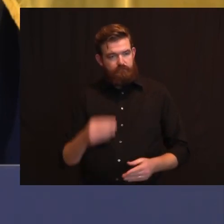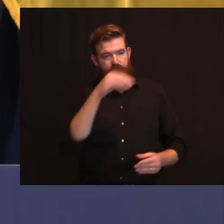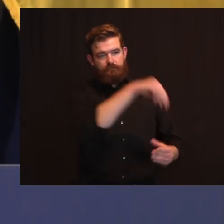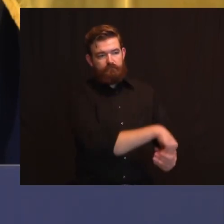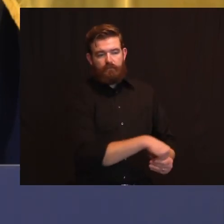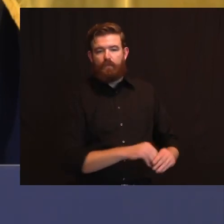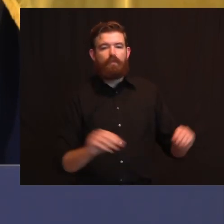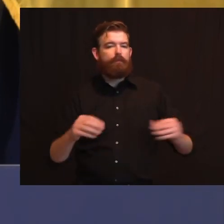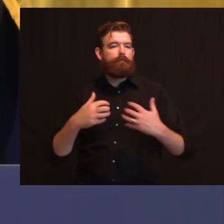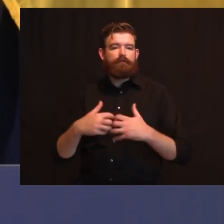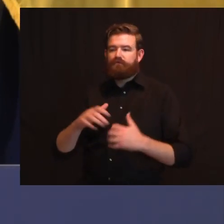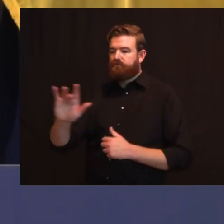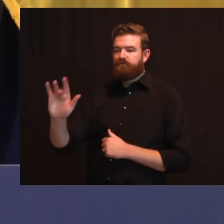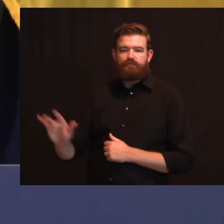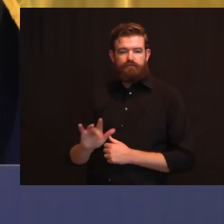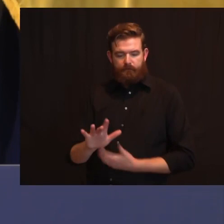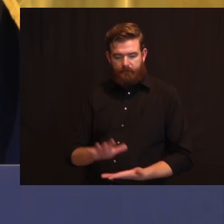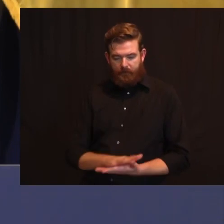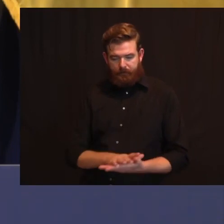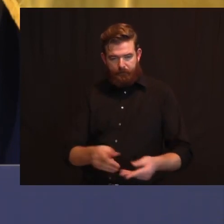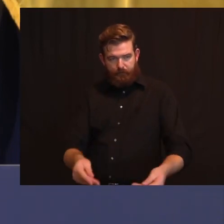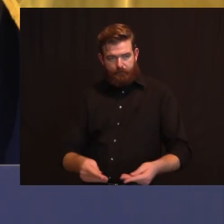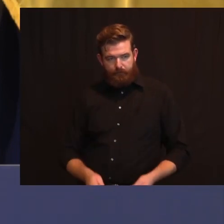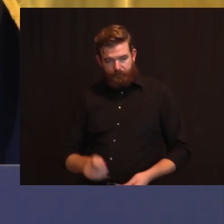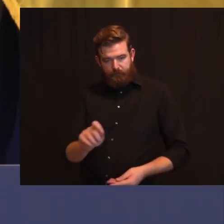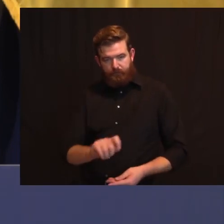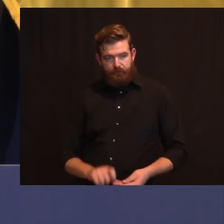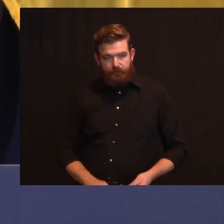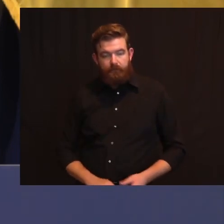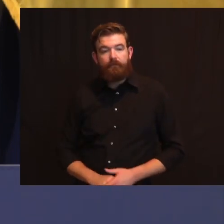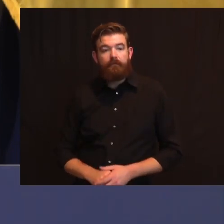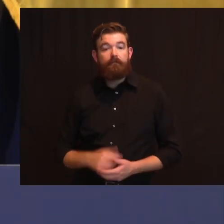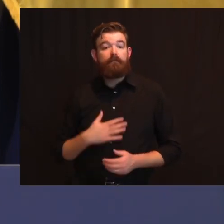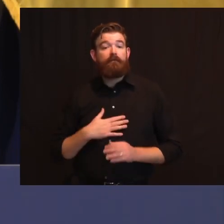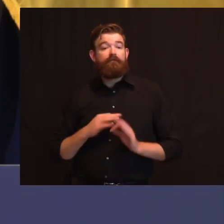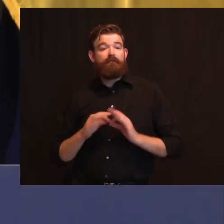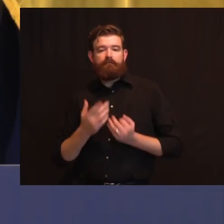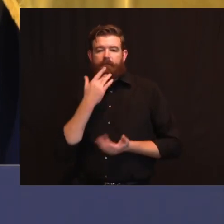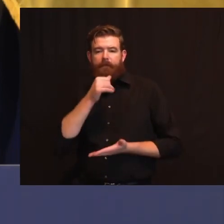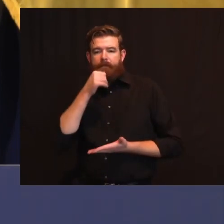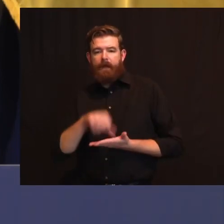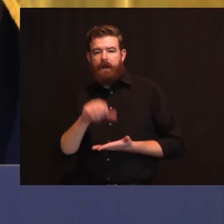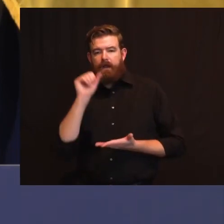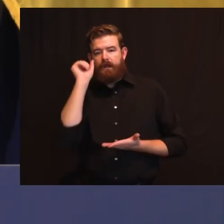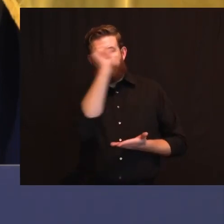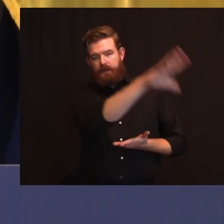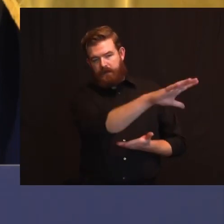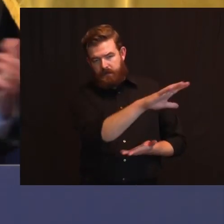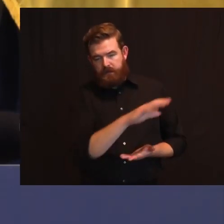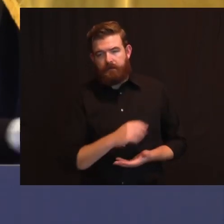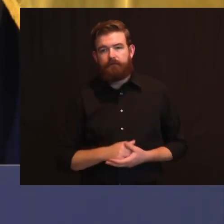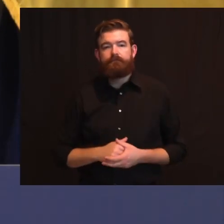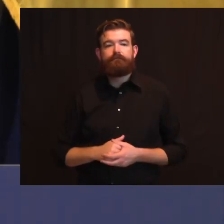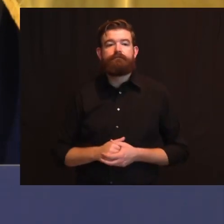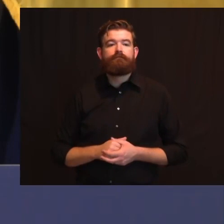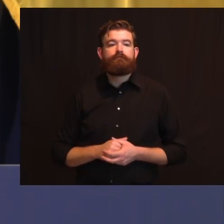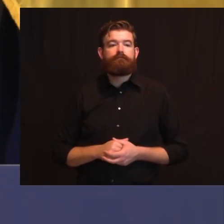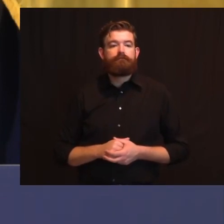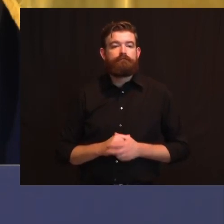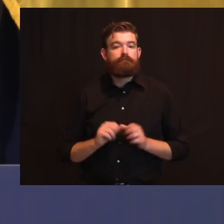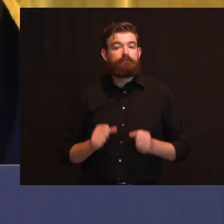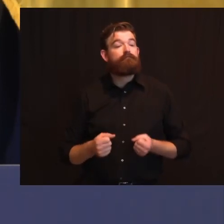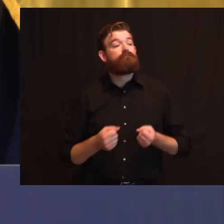mail. Fill out your ballot, drop it in a secure lockbox. Fill out your ballot, hand it to a poll worker, or do none of that,